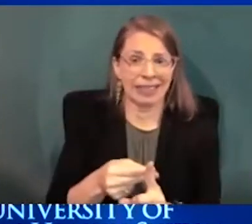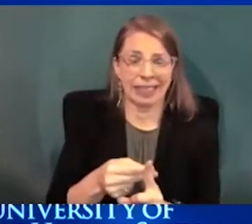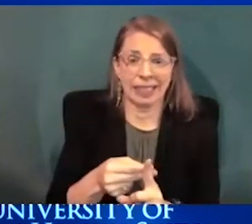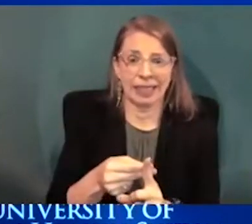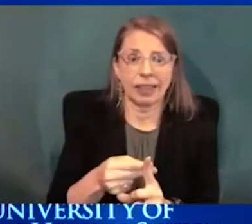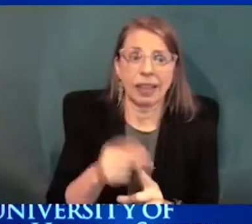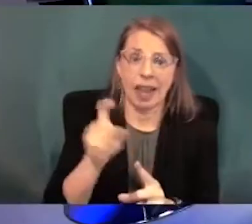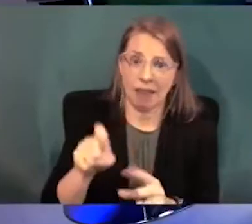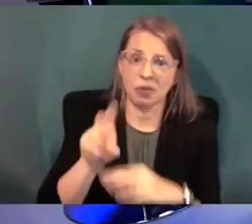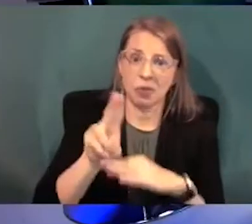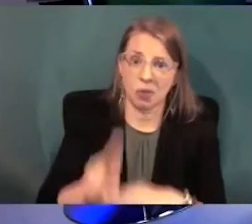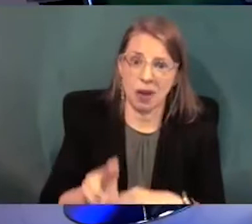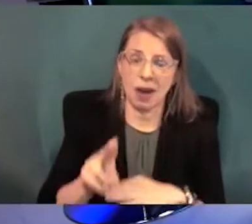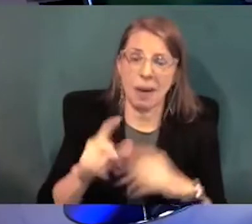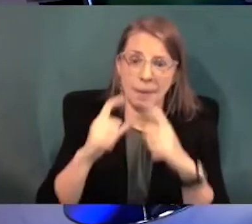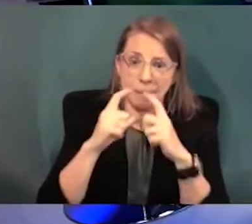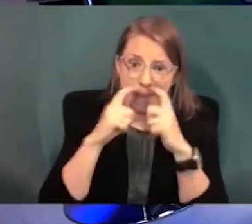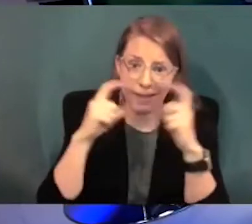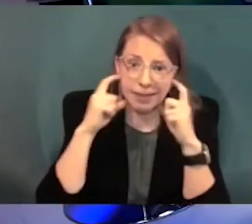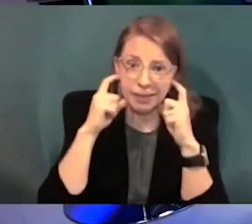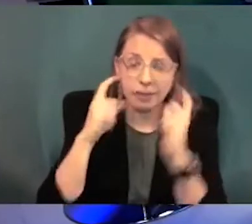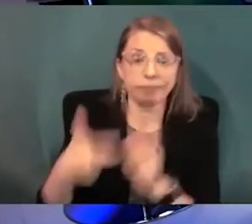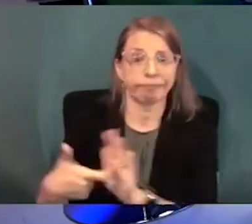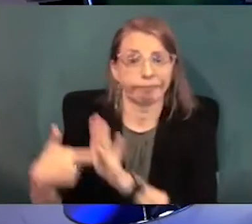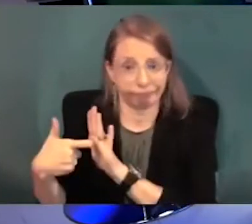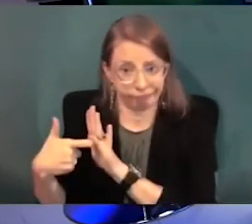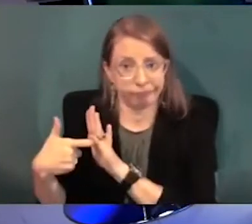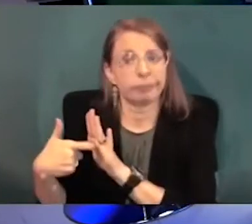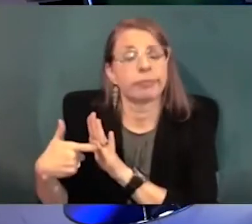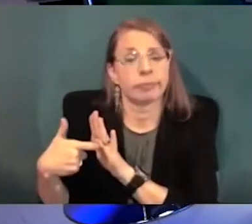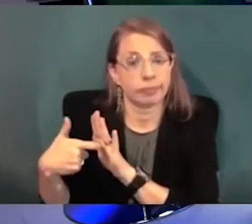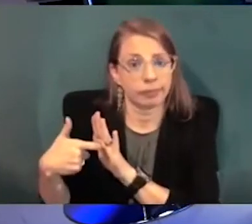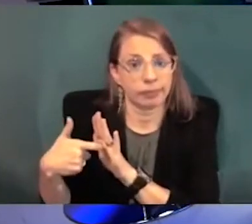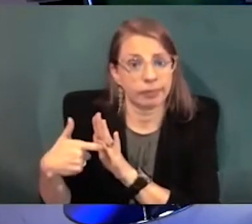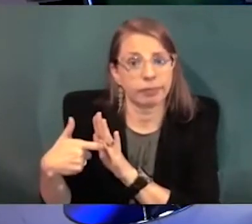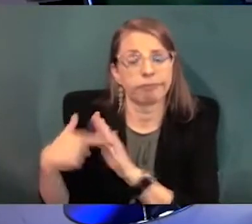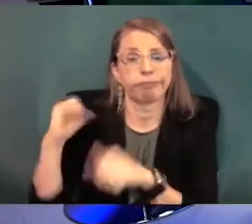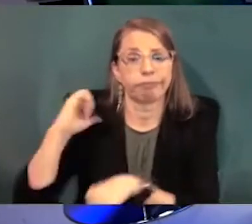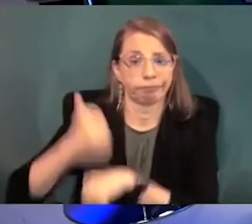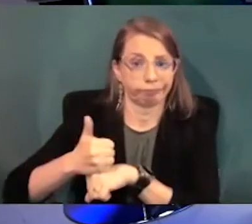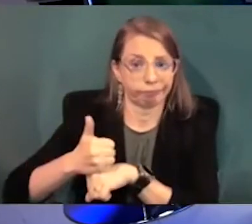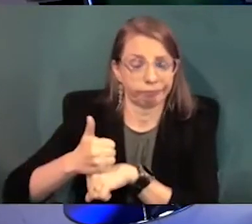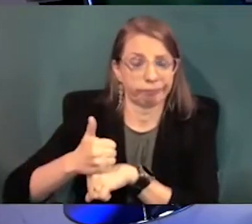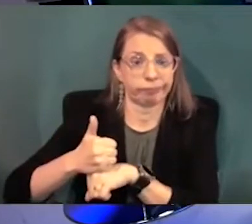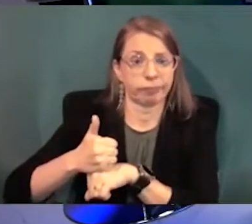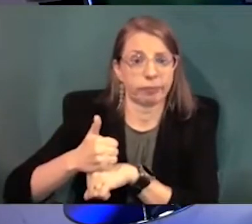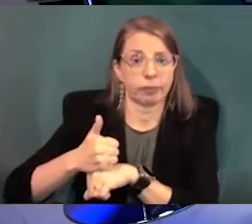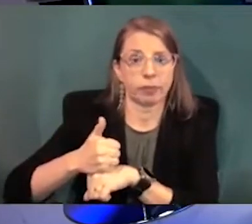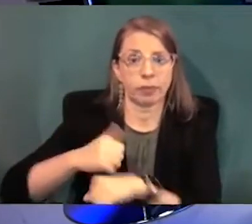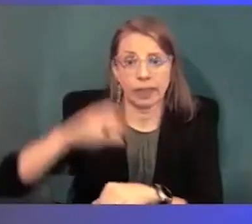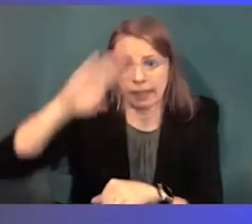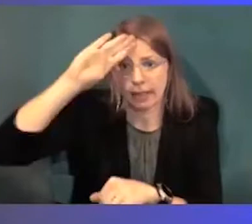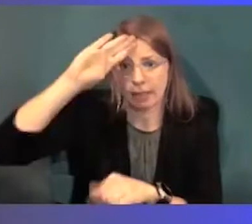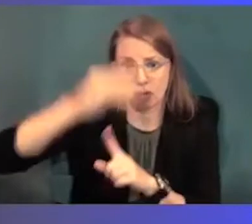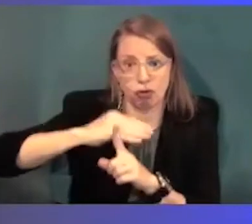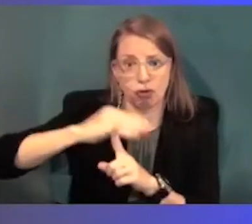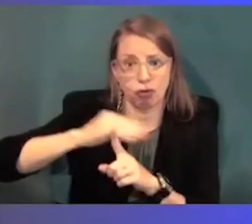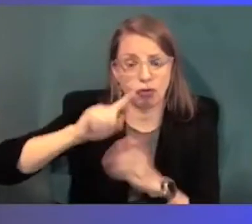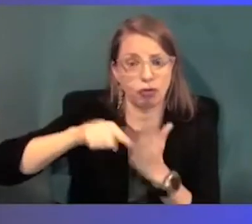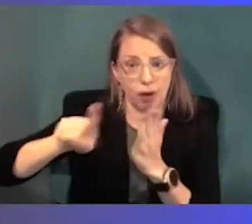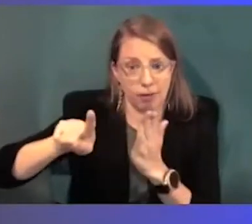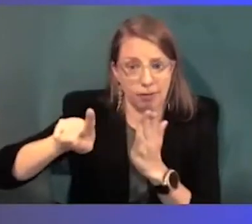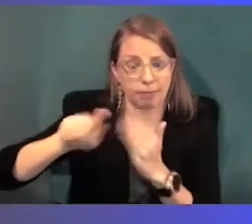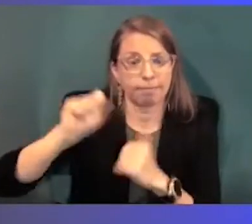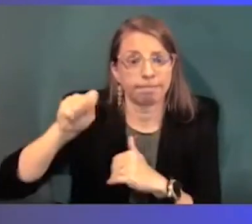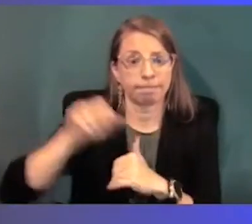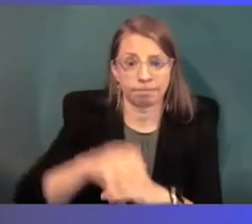yet. Yes, it is a requirement that we put in place. We check your temperature. We ask you,